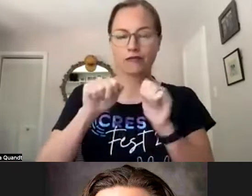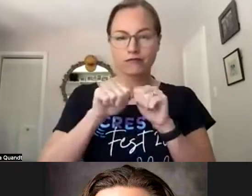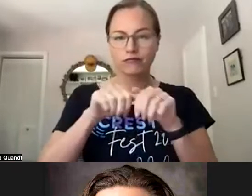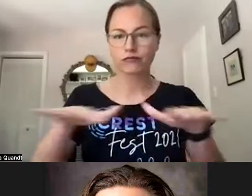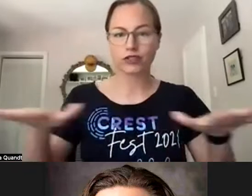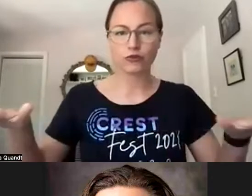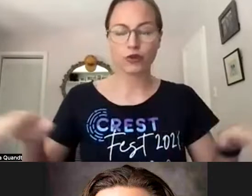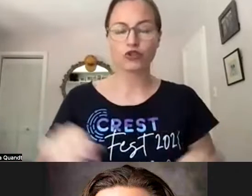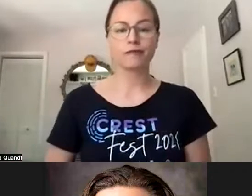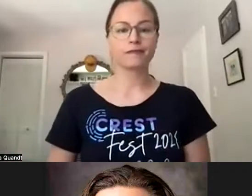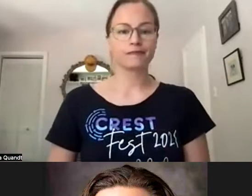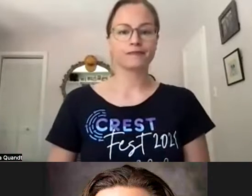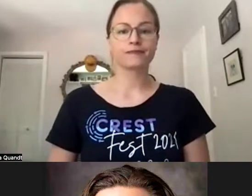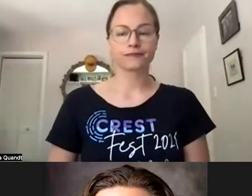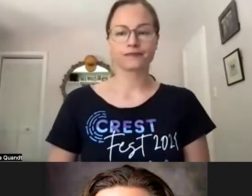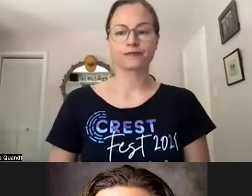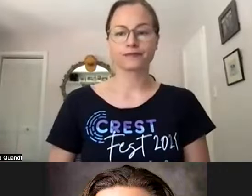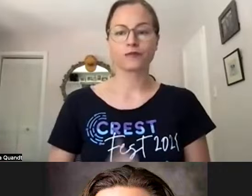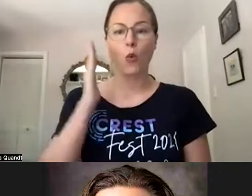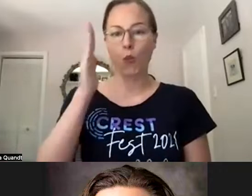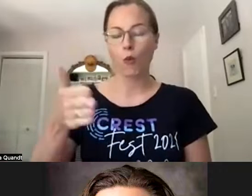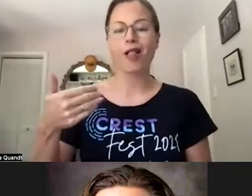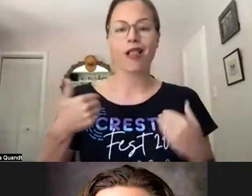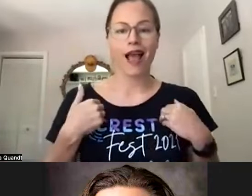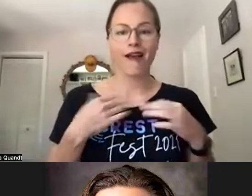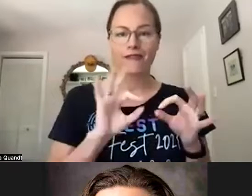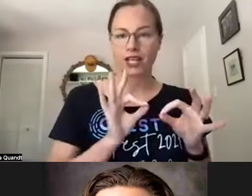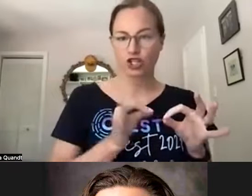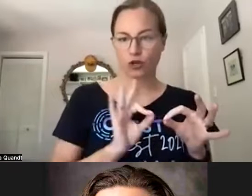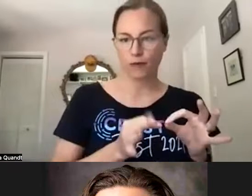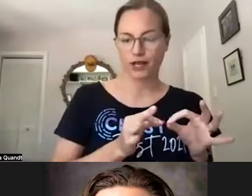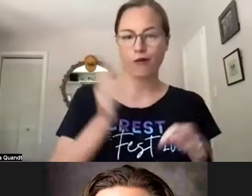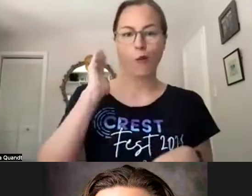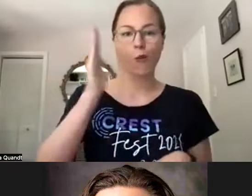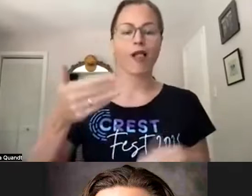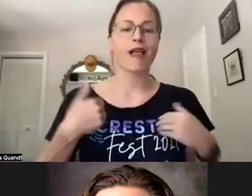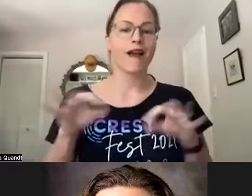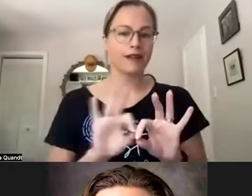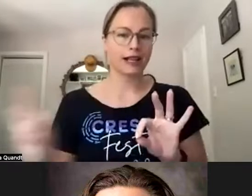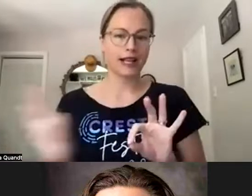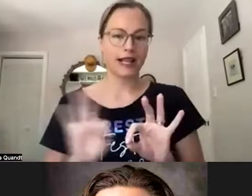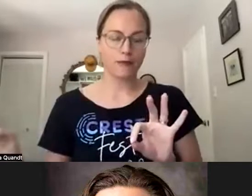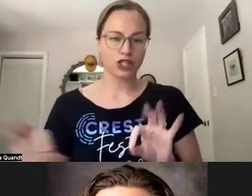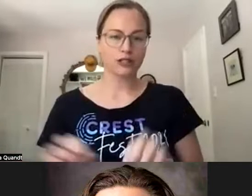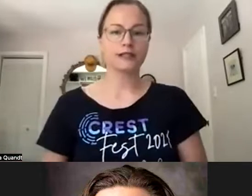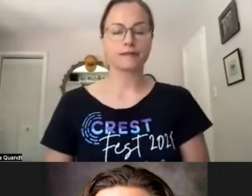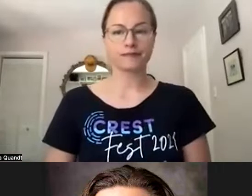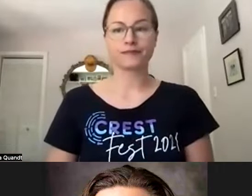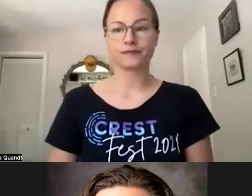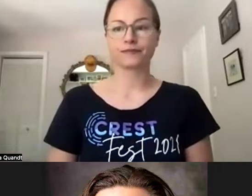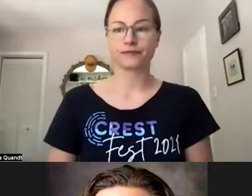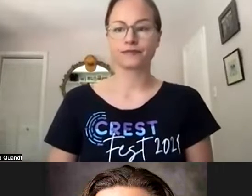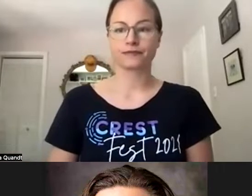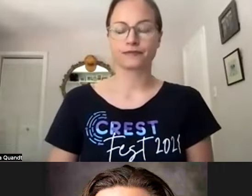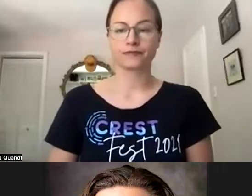Just so everyone is aware, this presentation will be recorded for future distribution. We will also have interpreters as